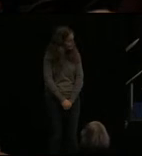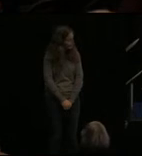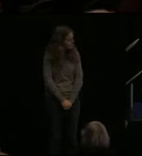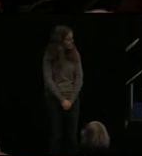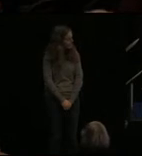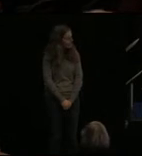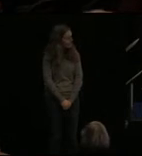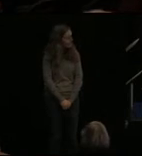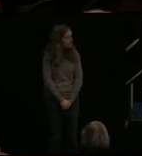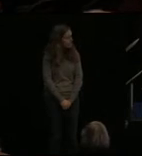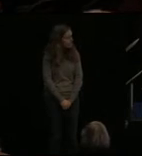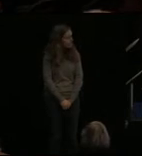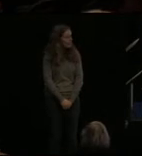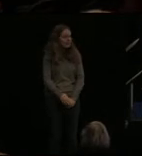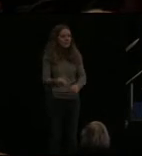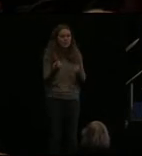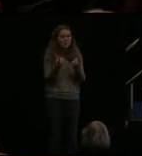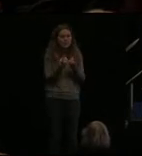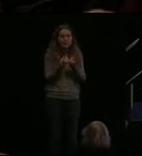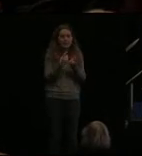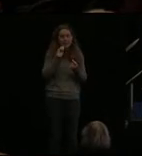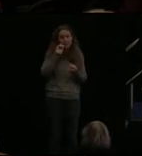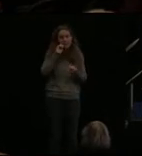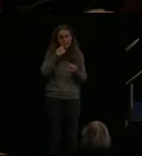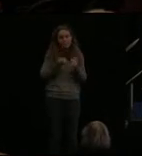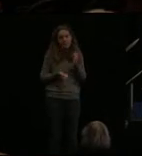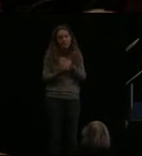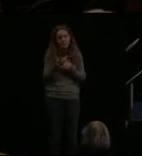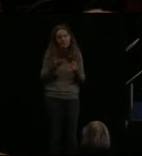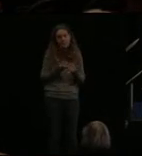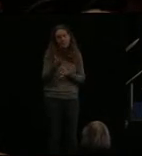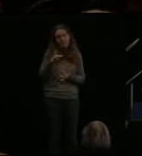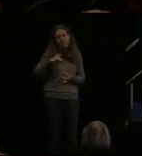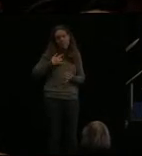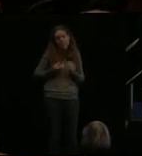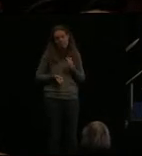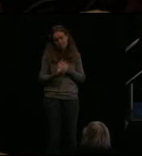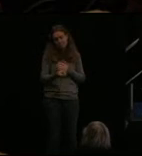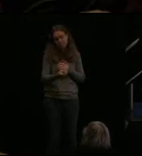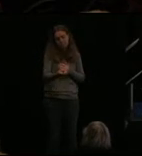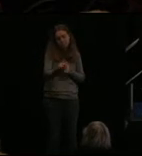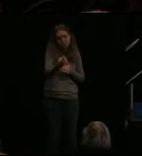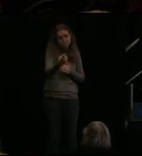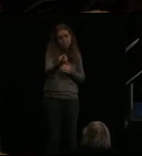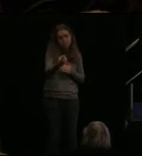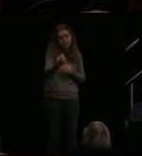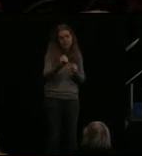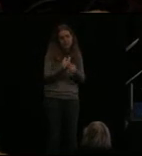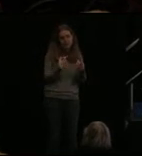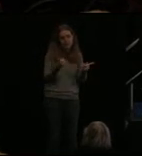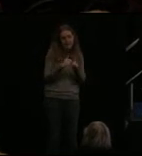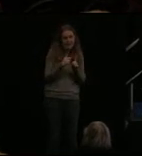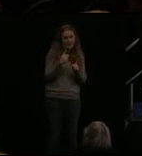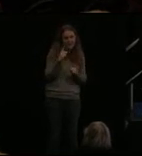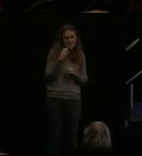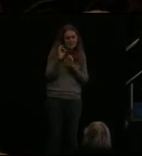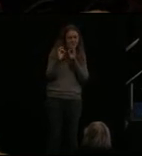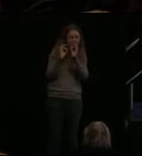You know, things will happen in life that will cause us to question and ask,